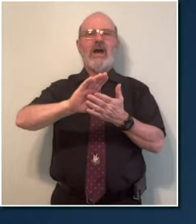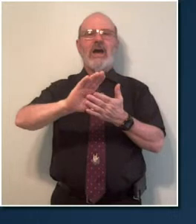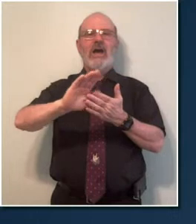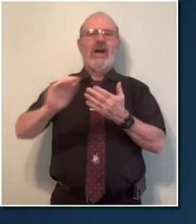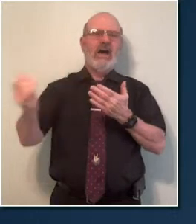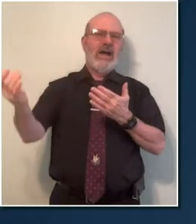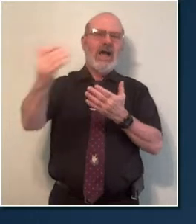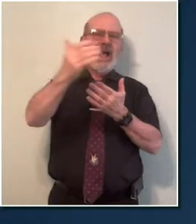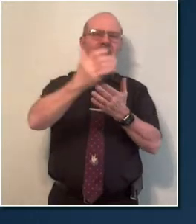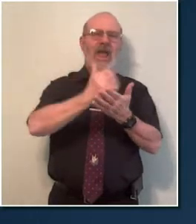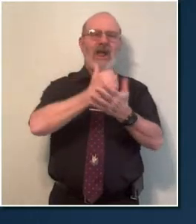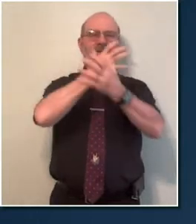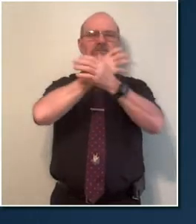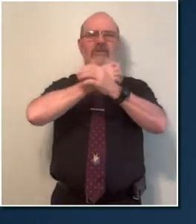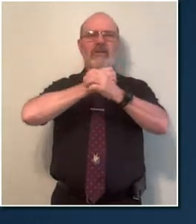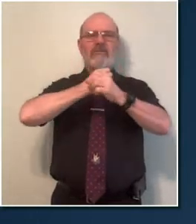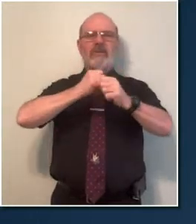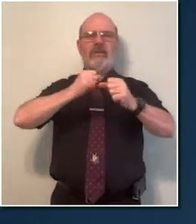divine. Heir of